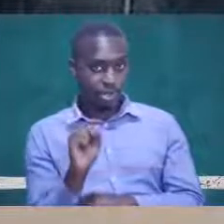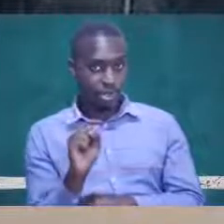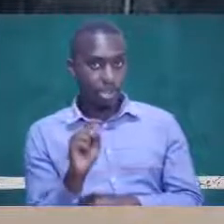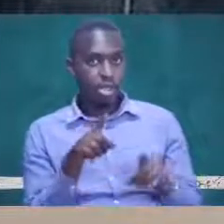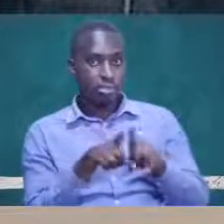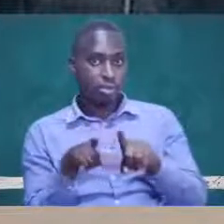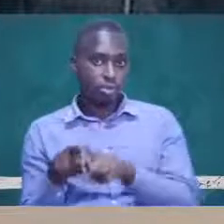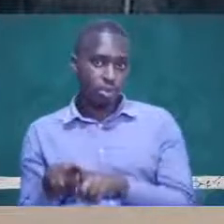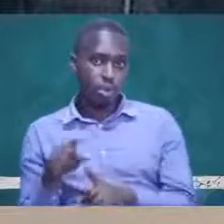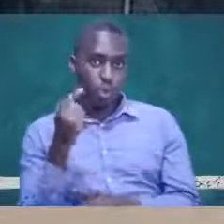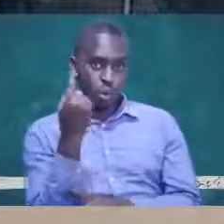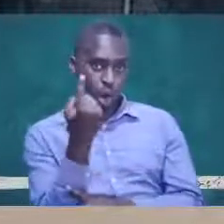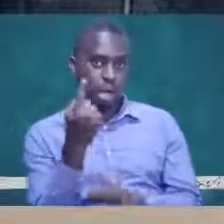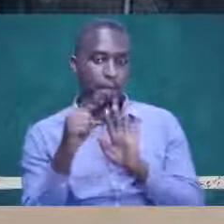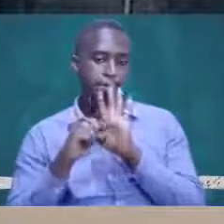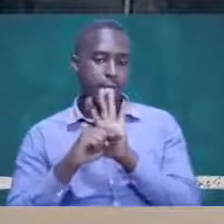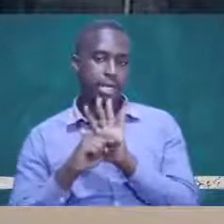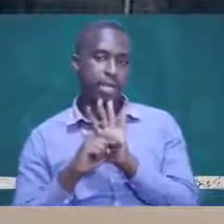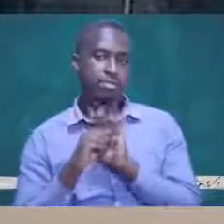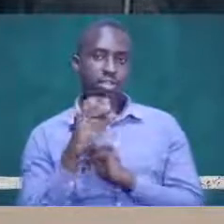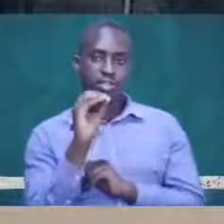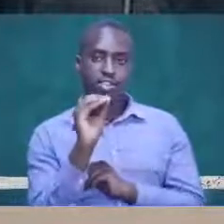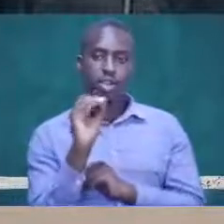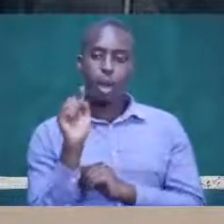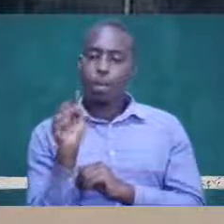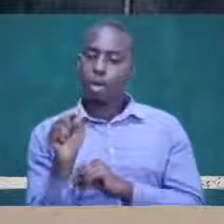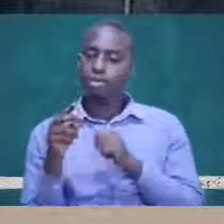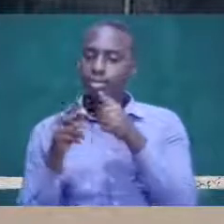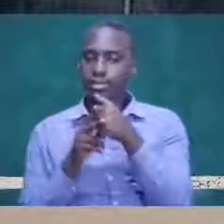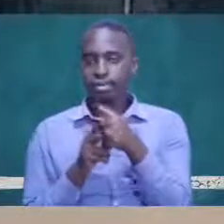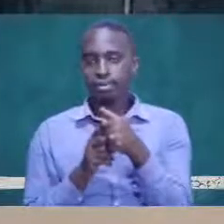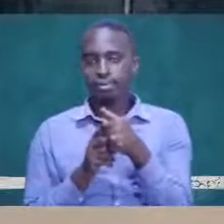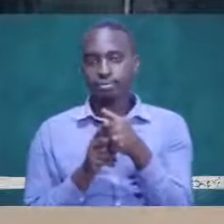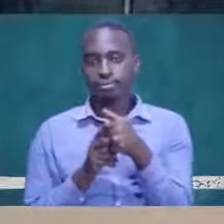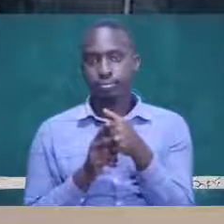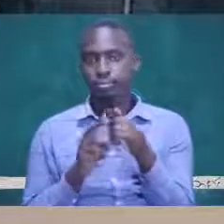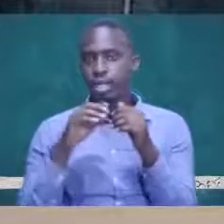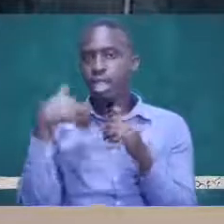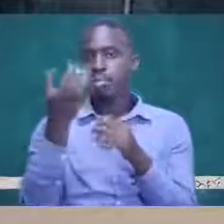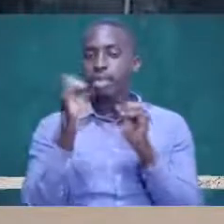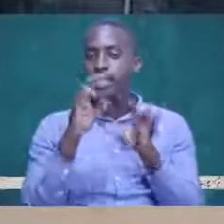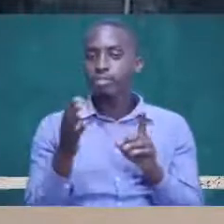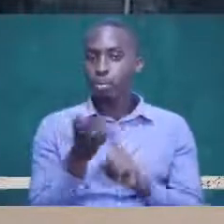is equal to 1 minus 0.7. And if you get